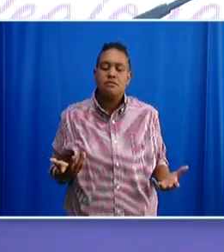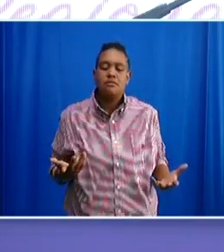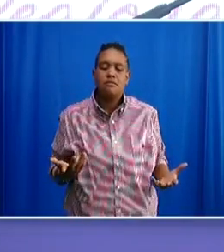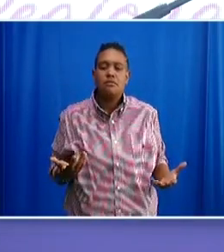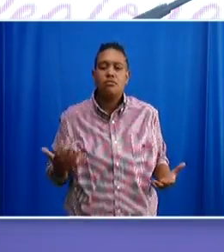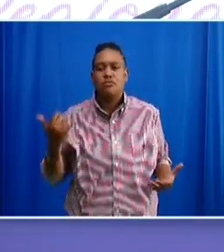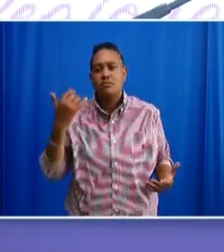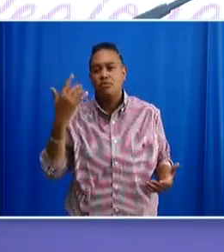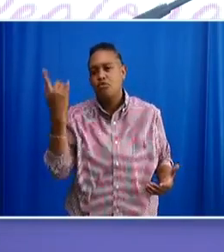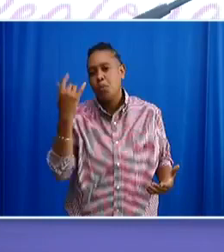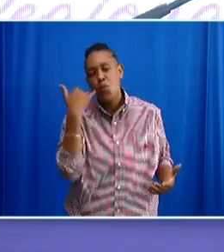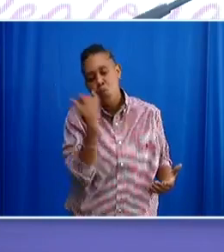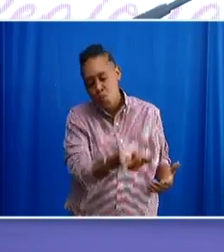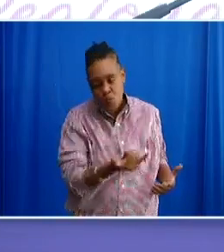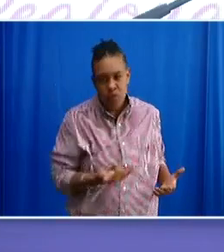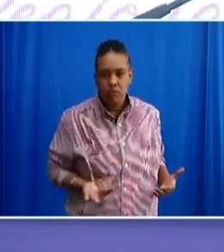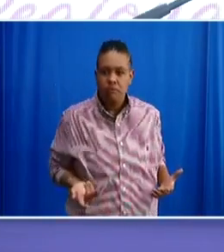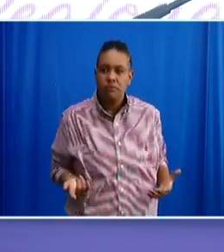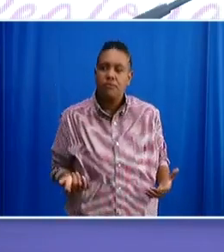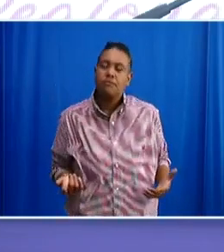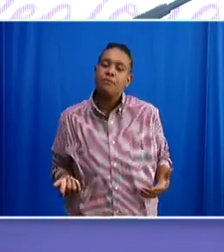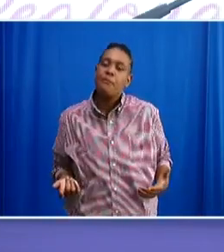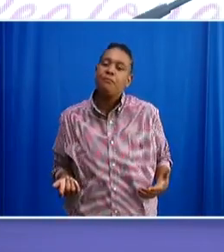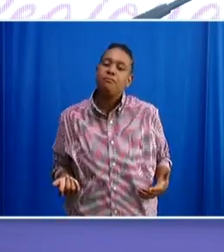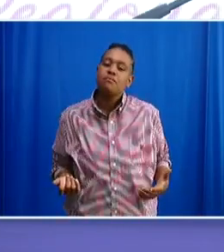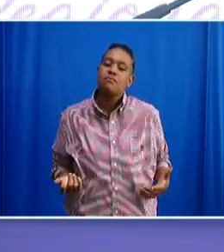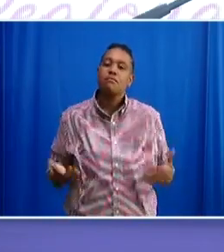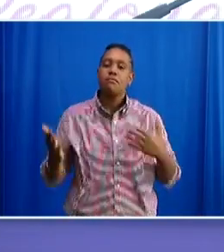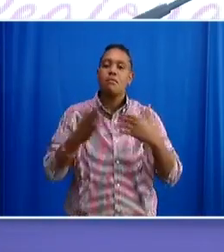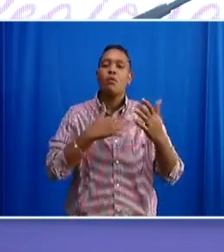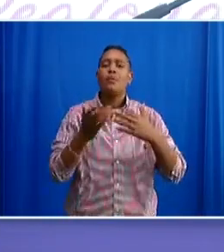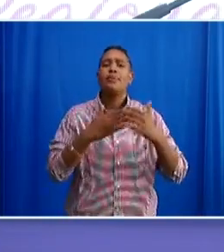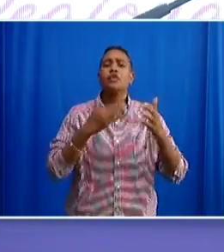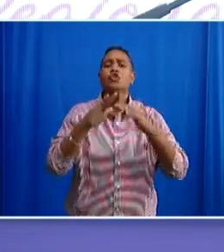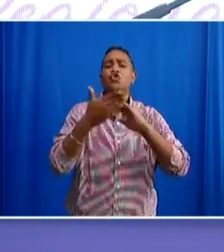a call whether or not Jamaica would